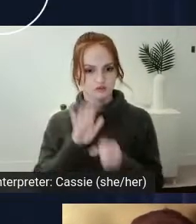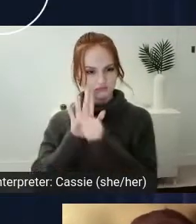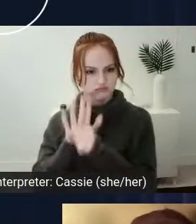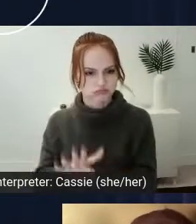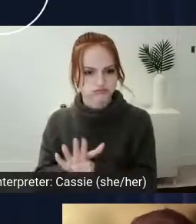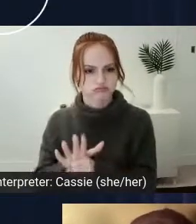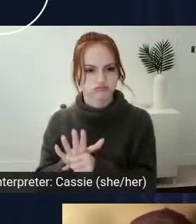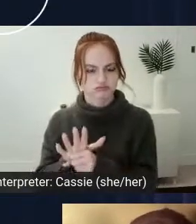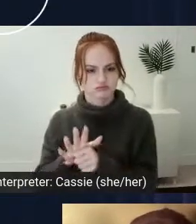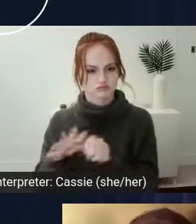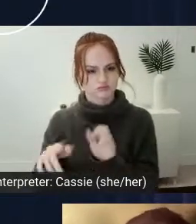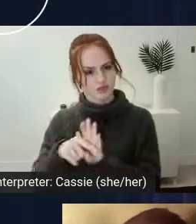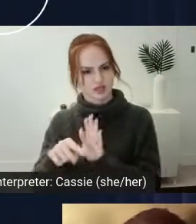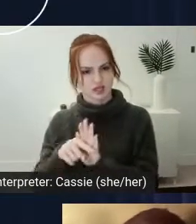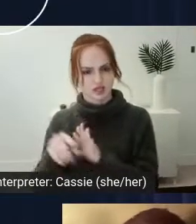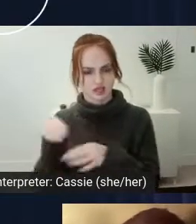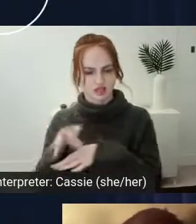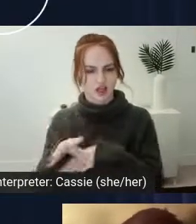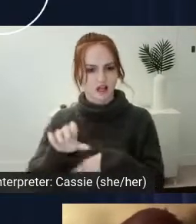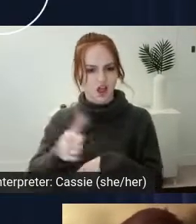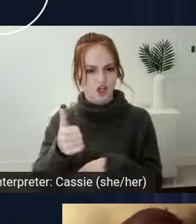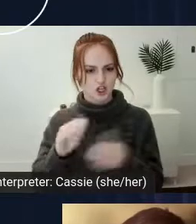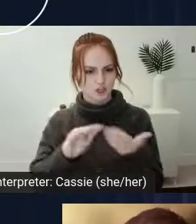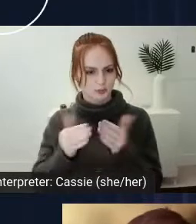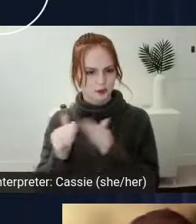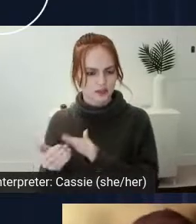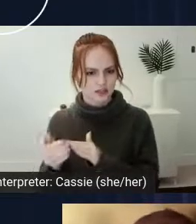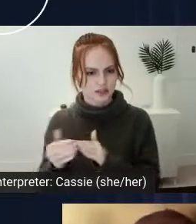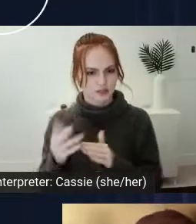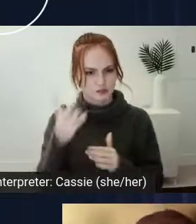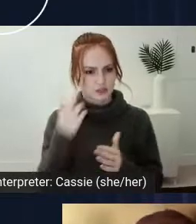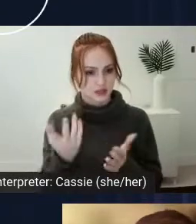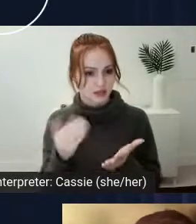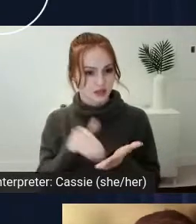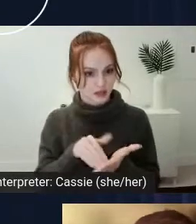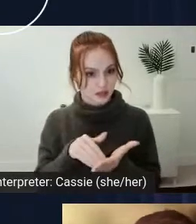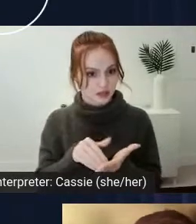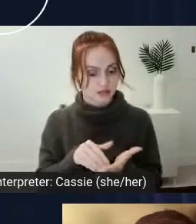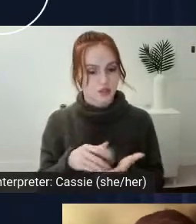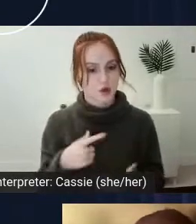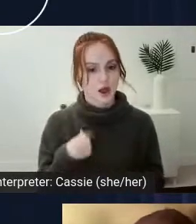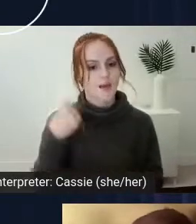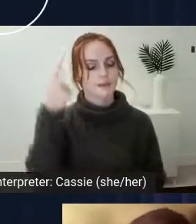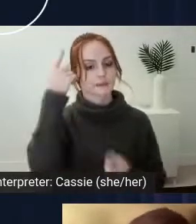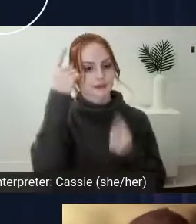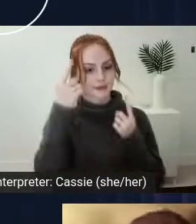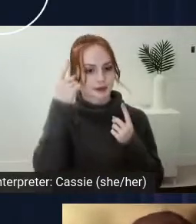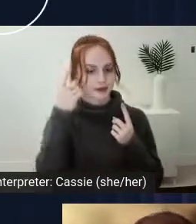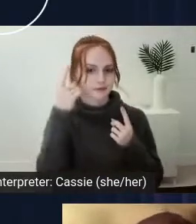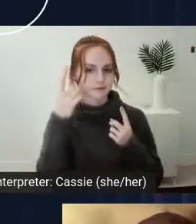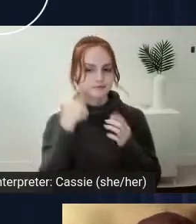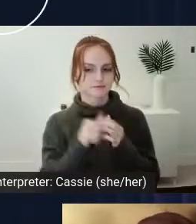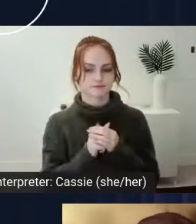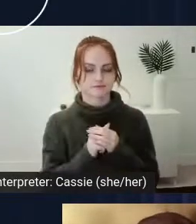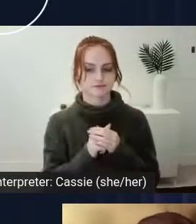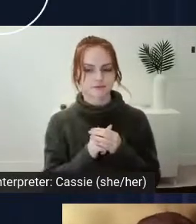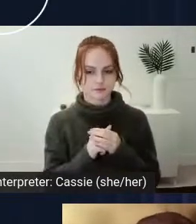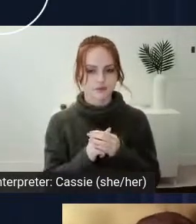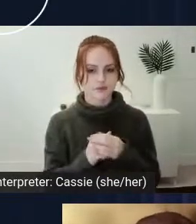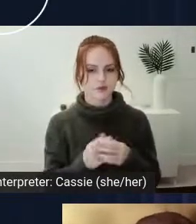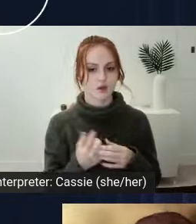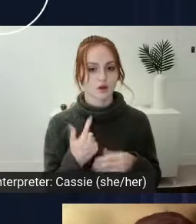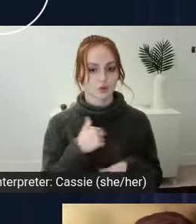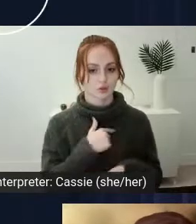other communities. So, you know, I'm thinking about like how we've created